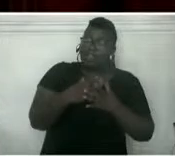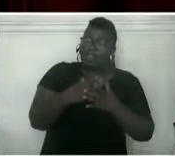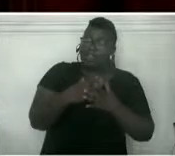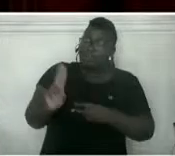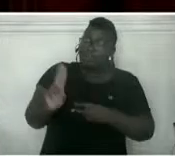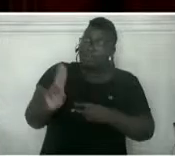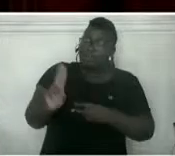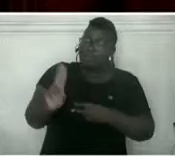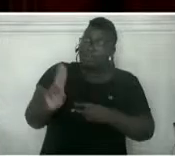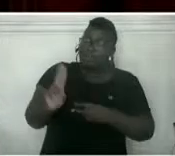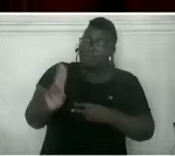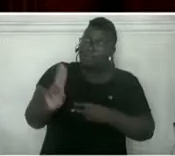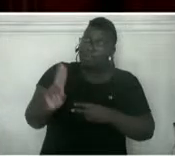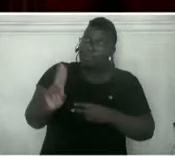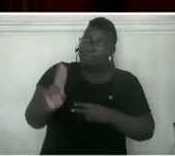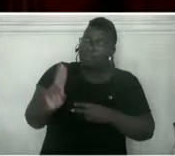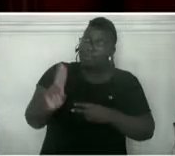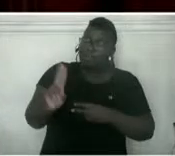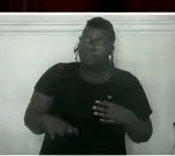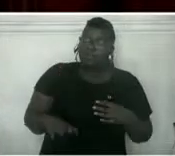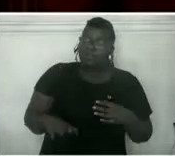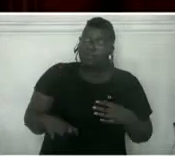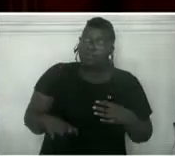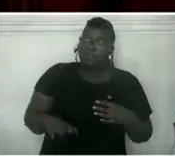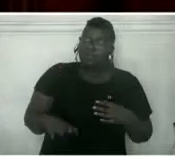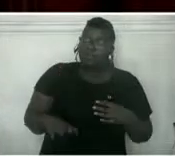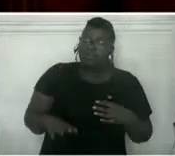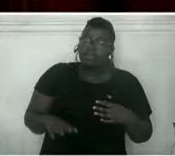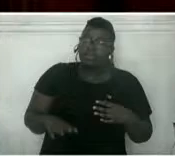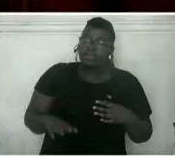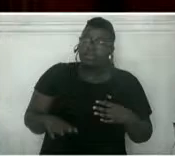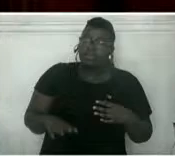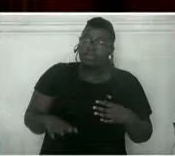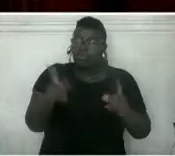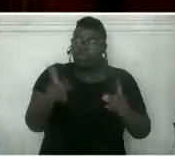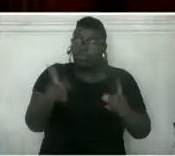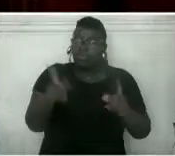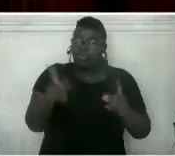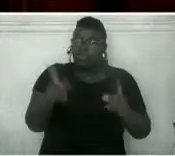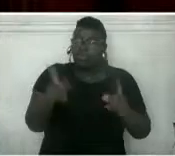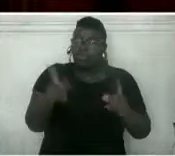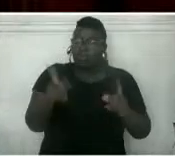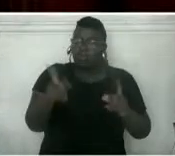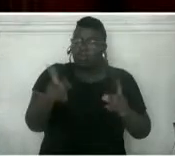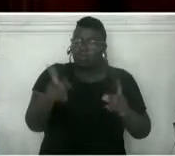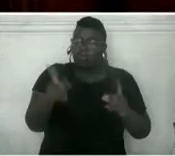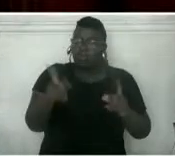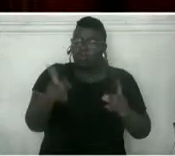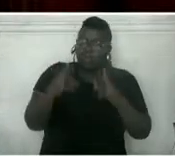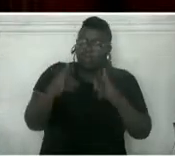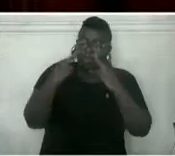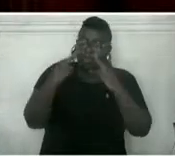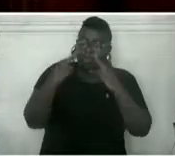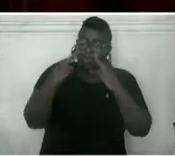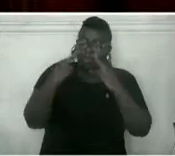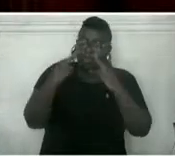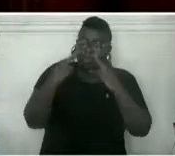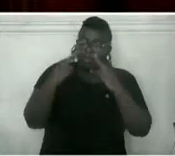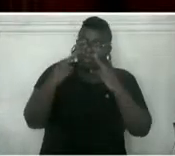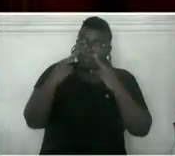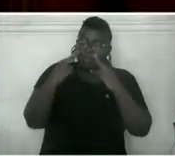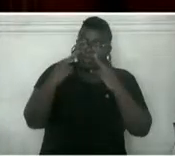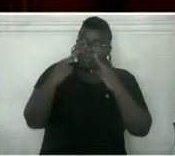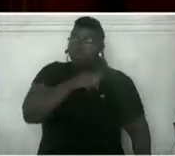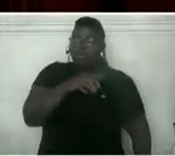Percy Slayer to be notorious for violent crime, including rape and murder. We